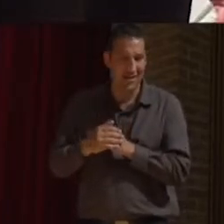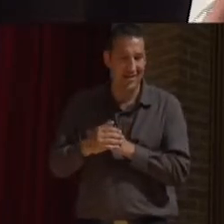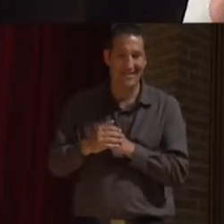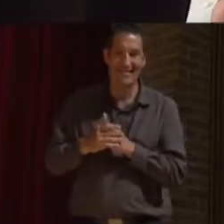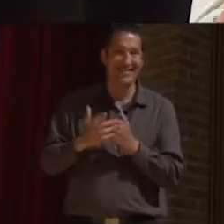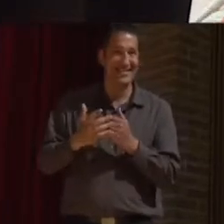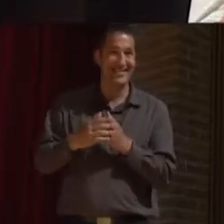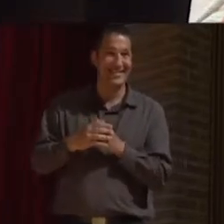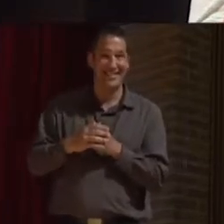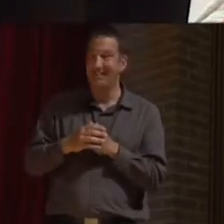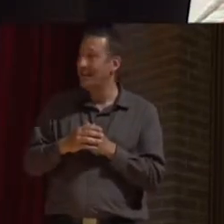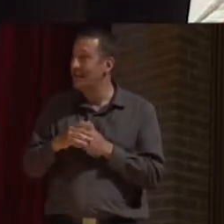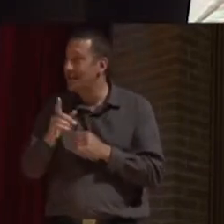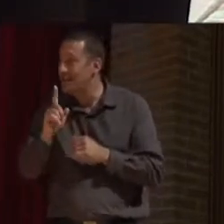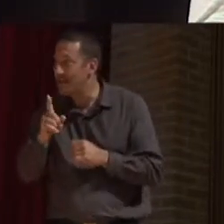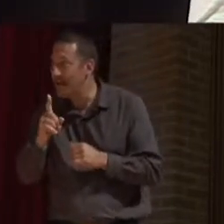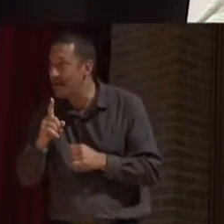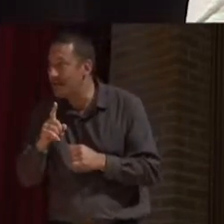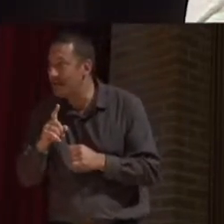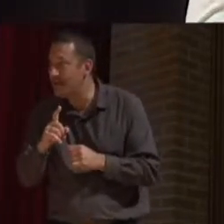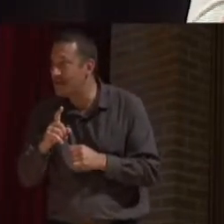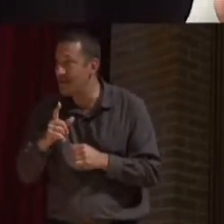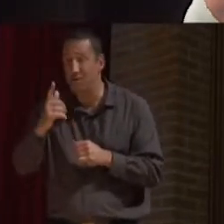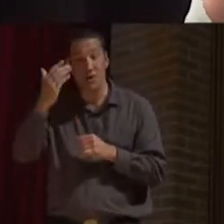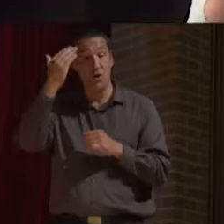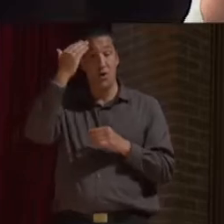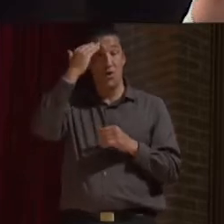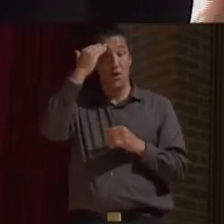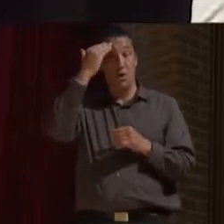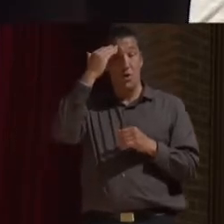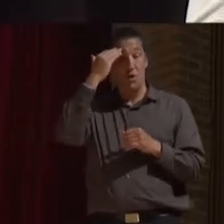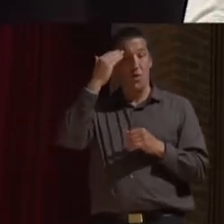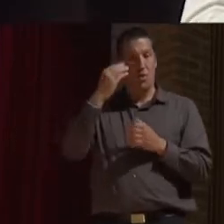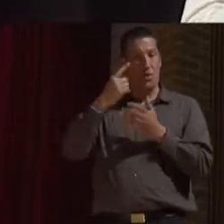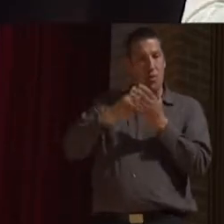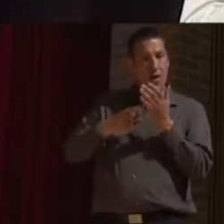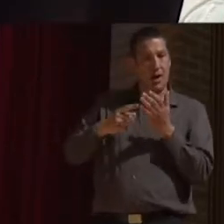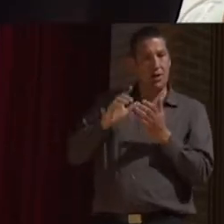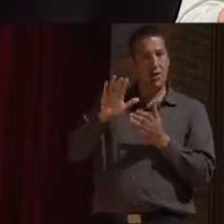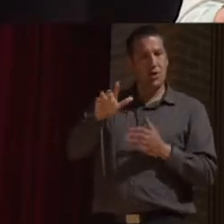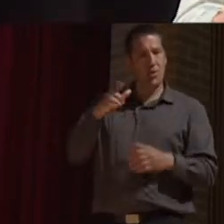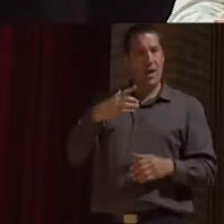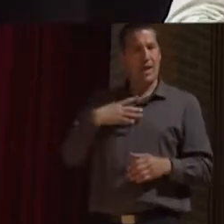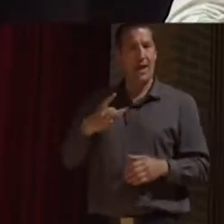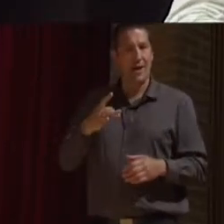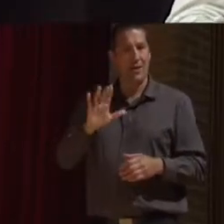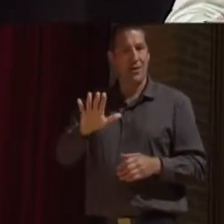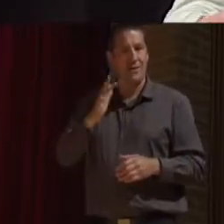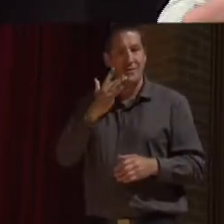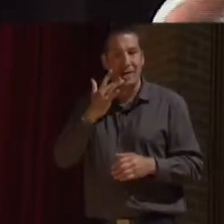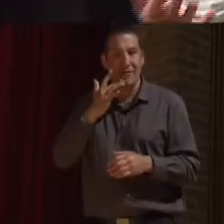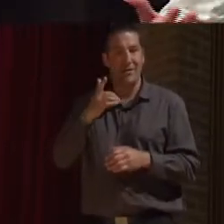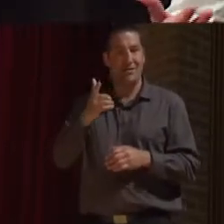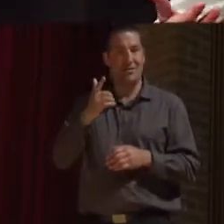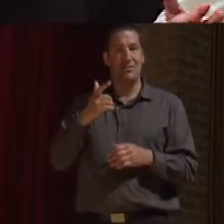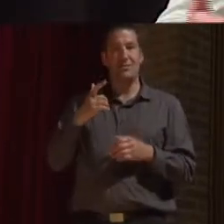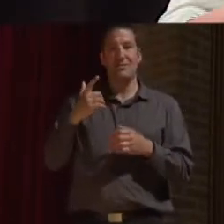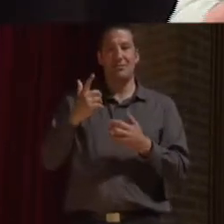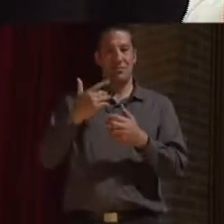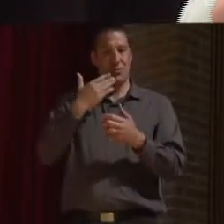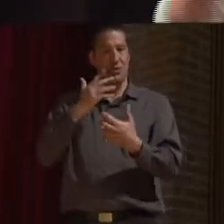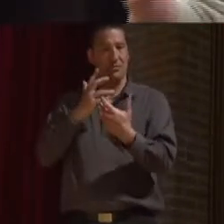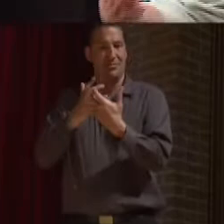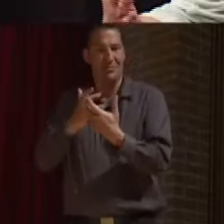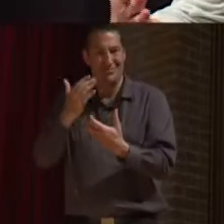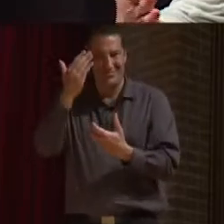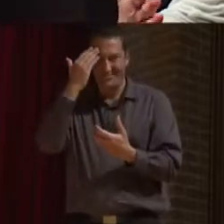So it's knowing what drives you, what you like, and also knowing that we all have strengths and weaknesses,